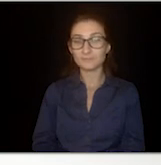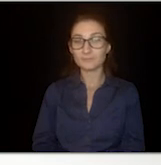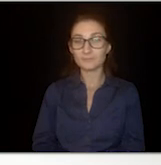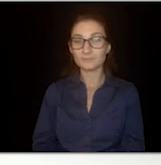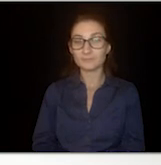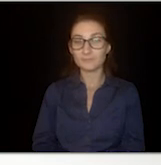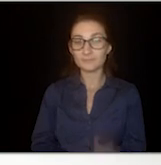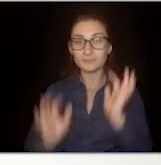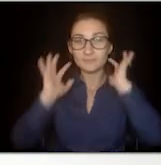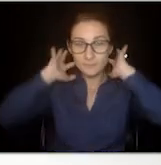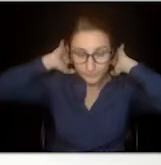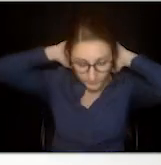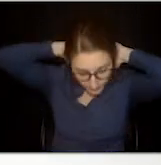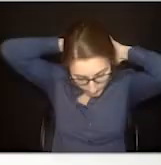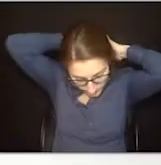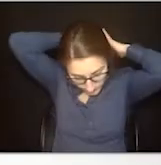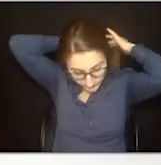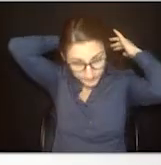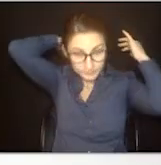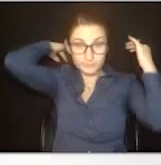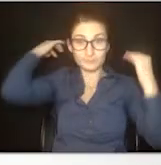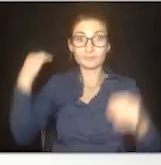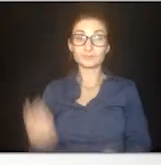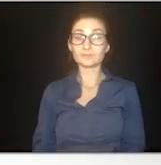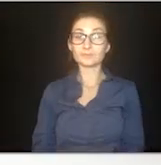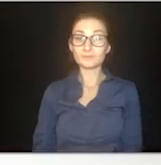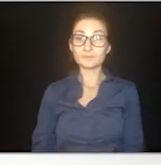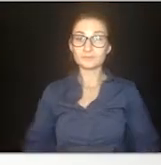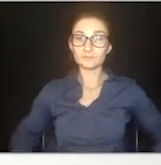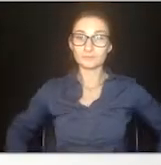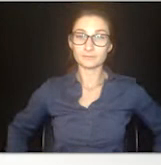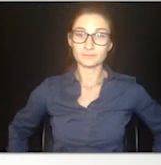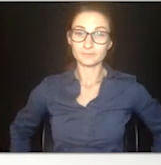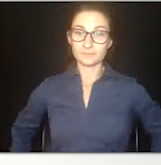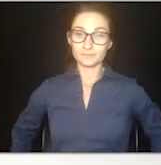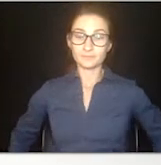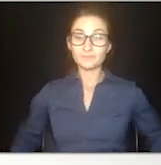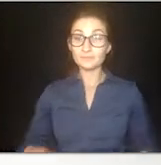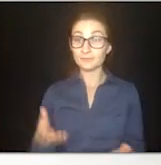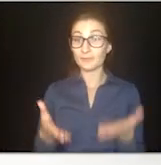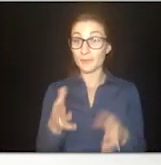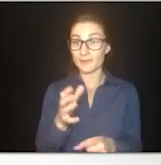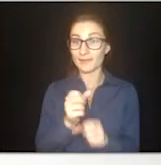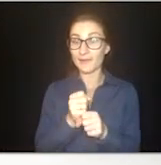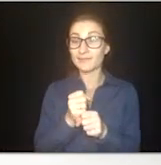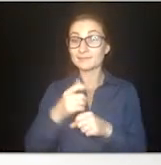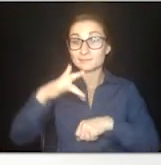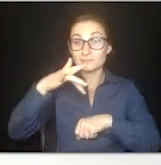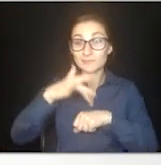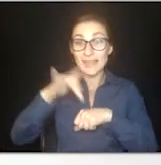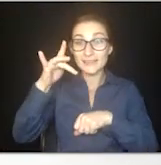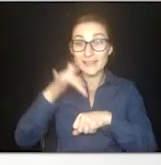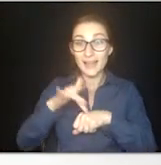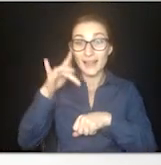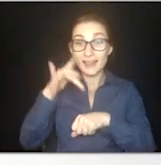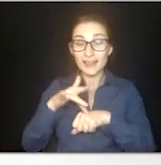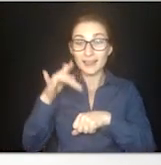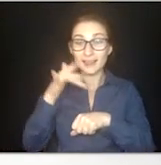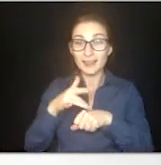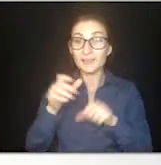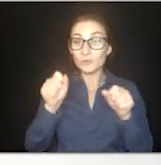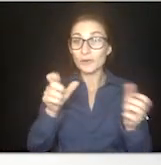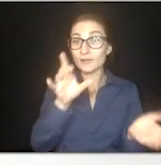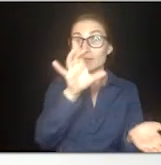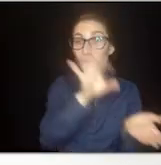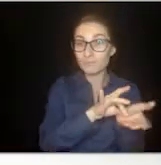graphic or actually get a smaller version of the mirror and attach it